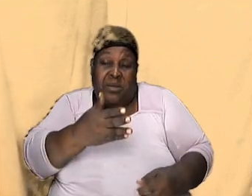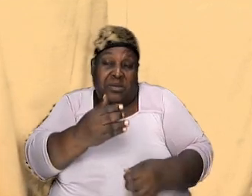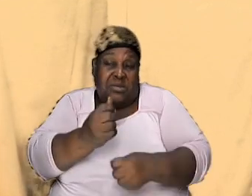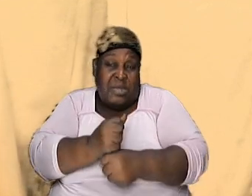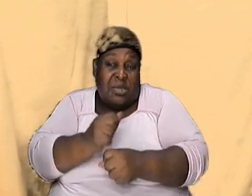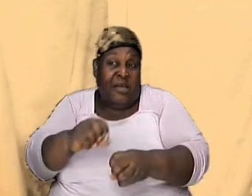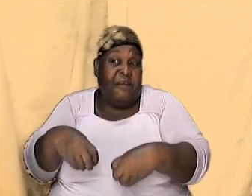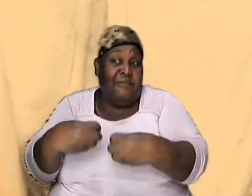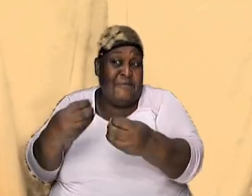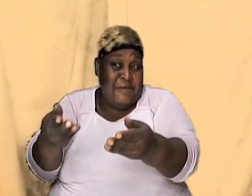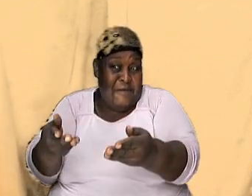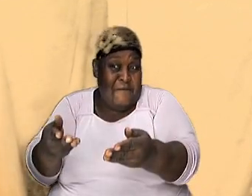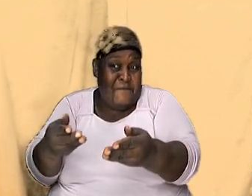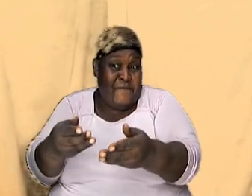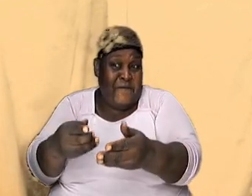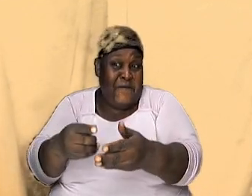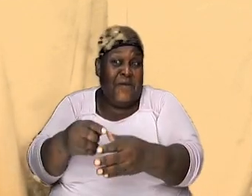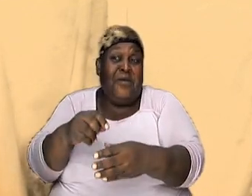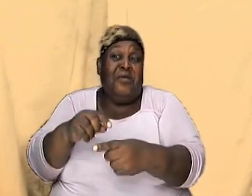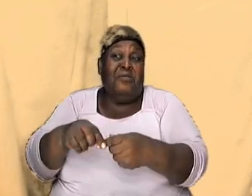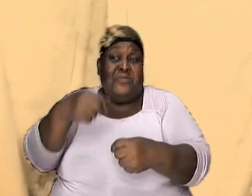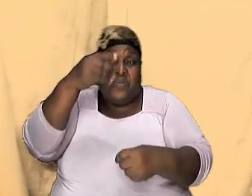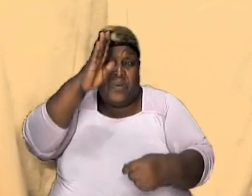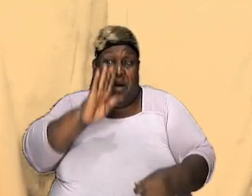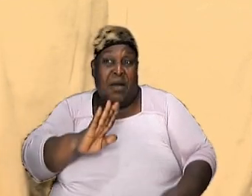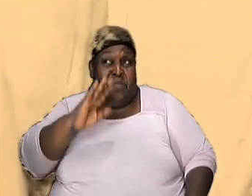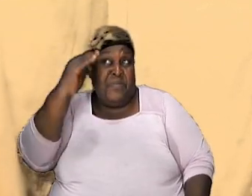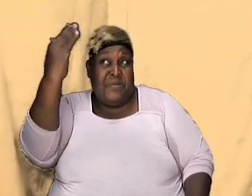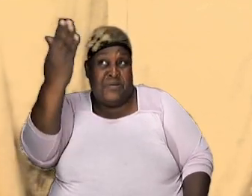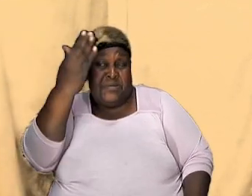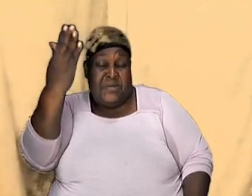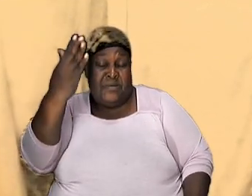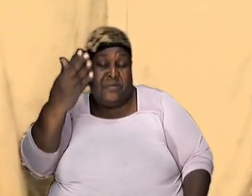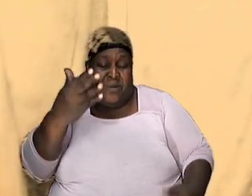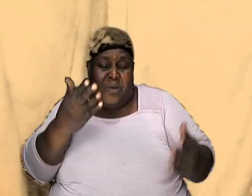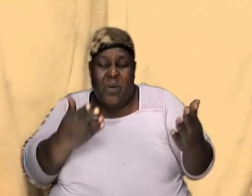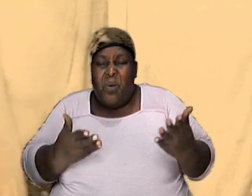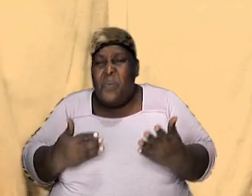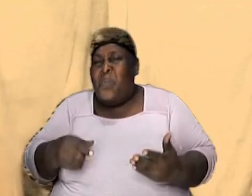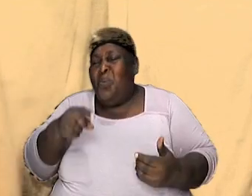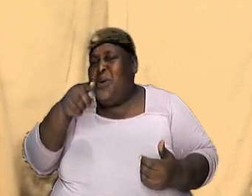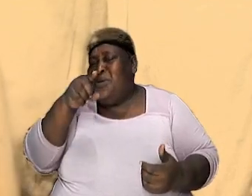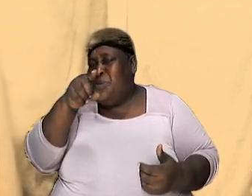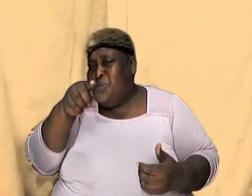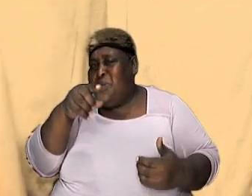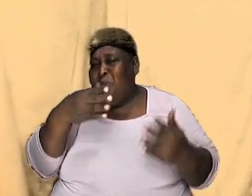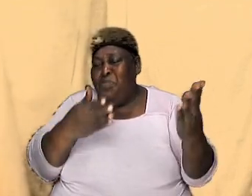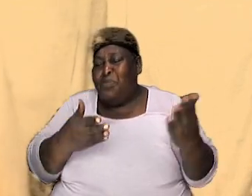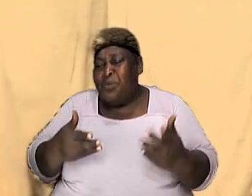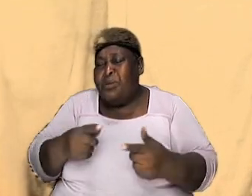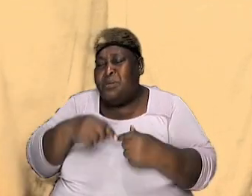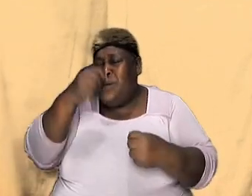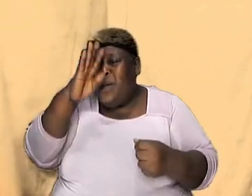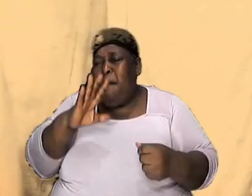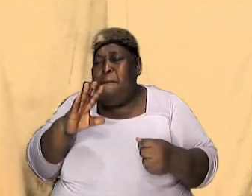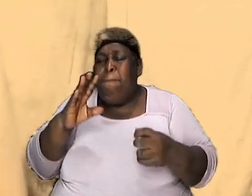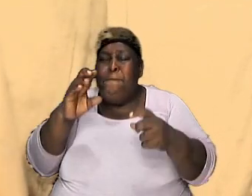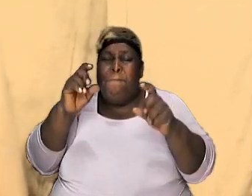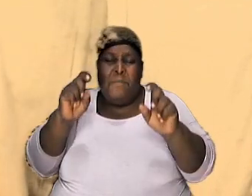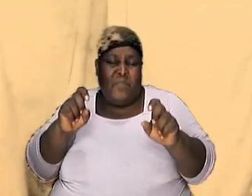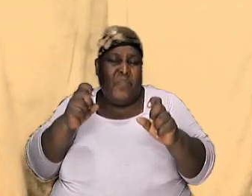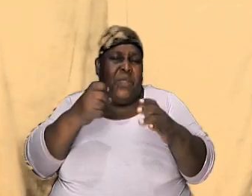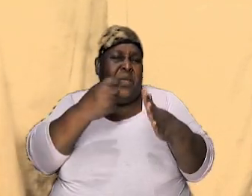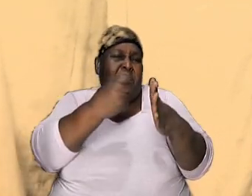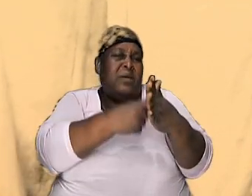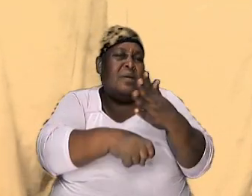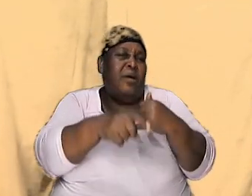offer that in the presence of God. In other words, whatever you bring to God must cost you something. And we say